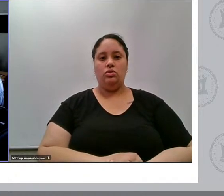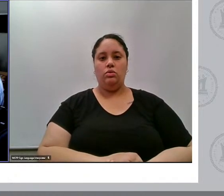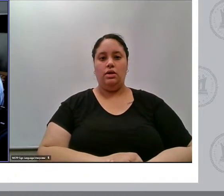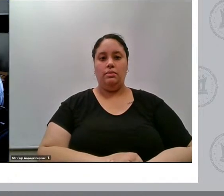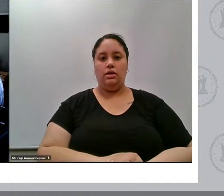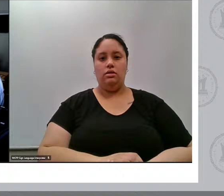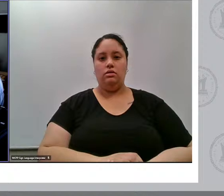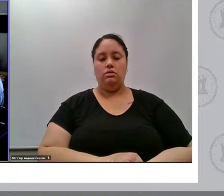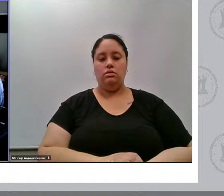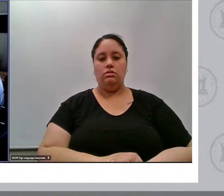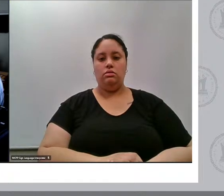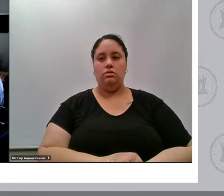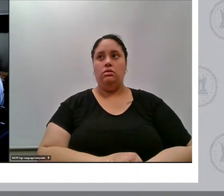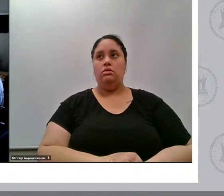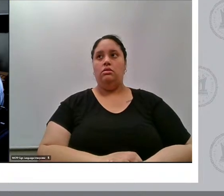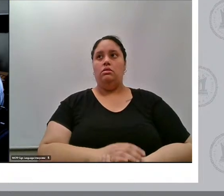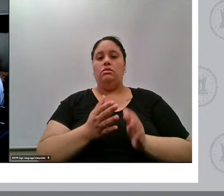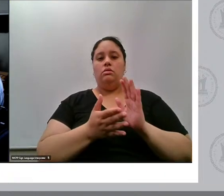Yes. Yes.